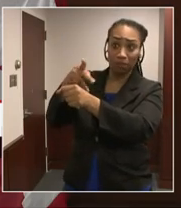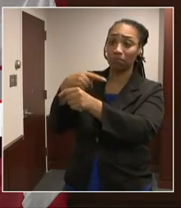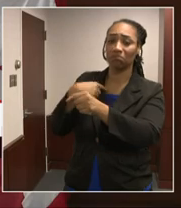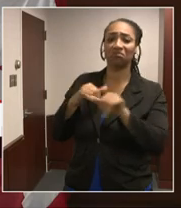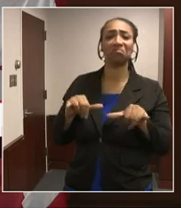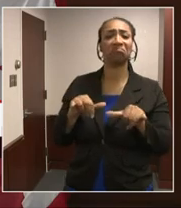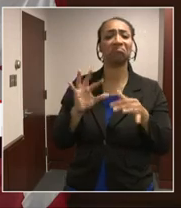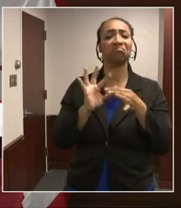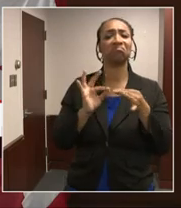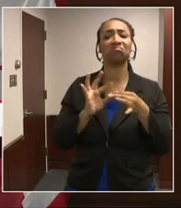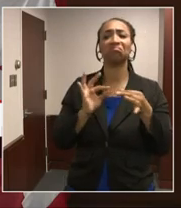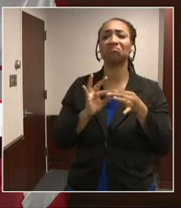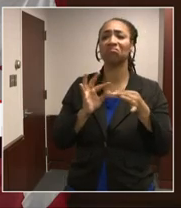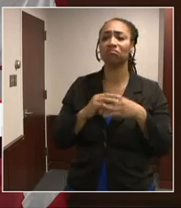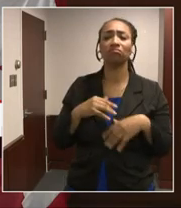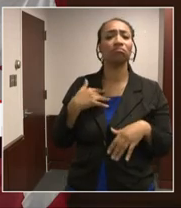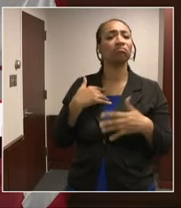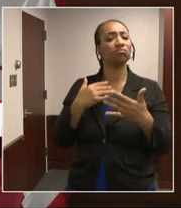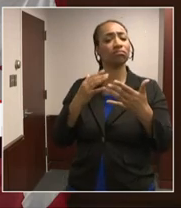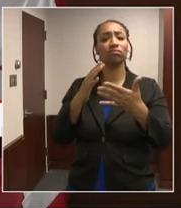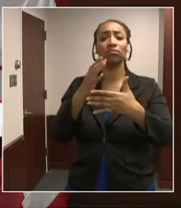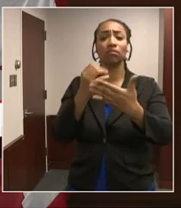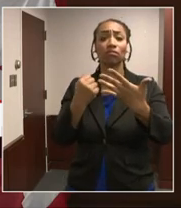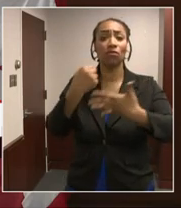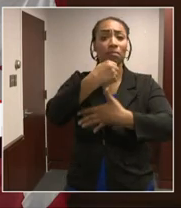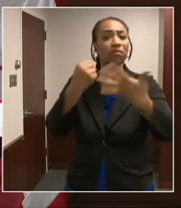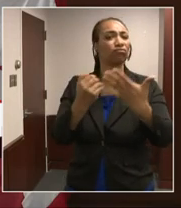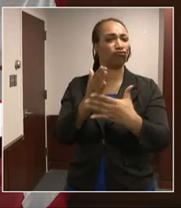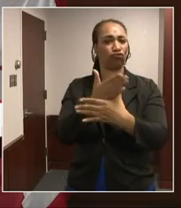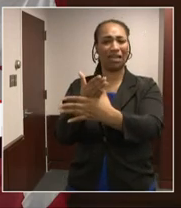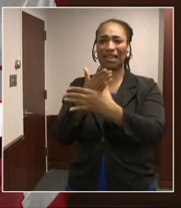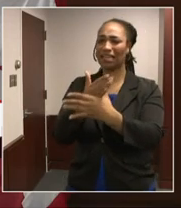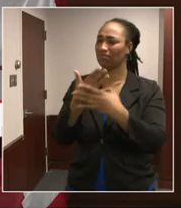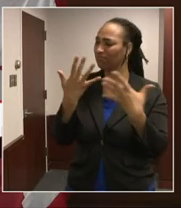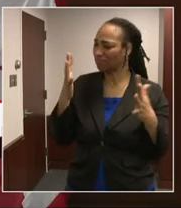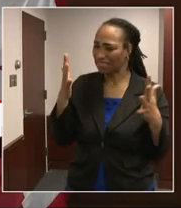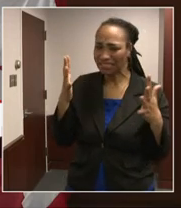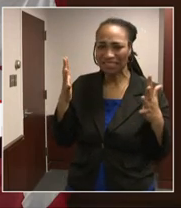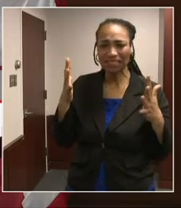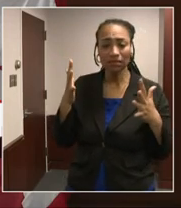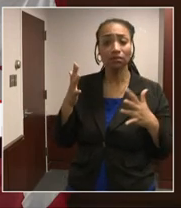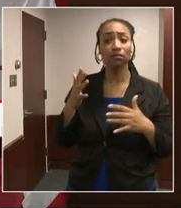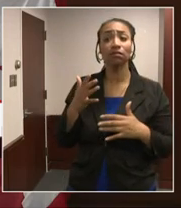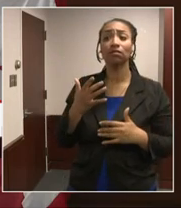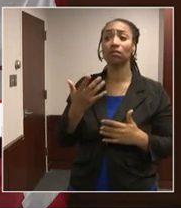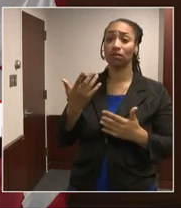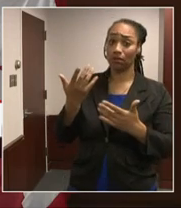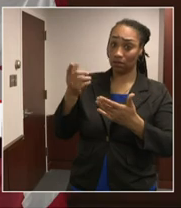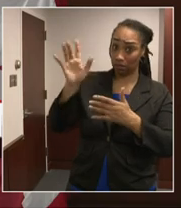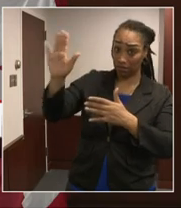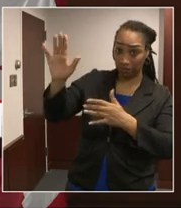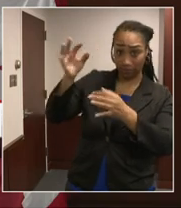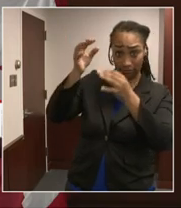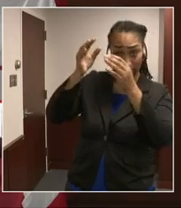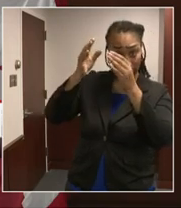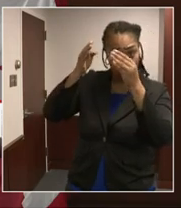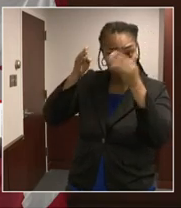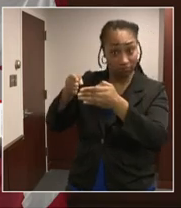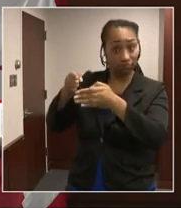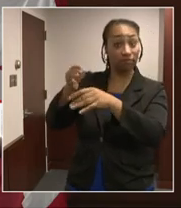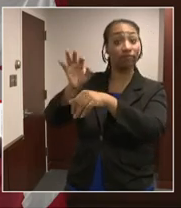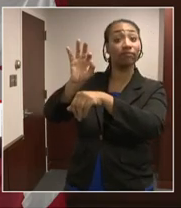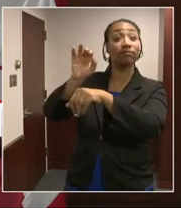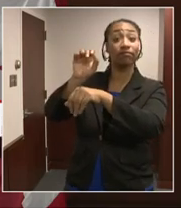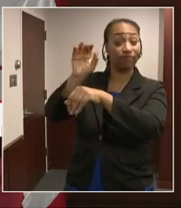been busily making changes in the federal workforce. While we want people to come back to work, we've